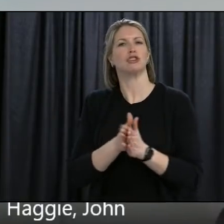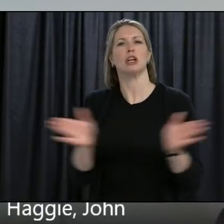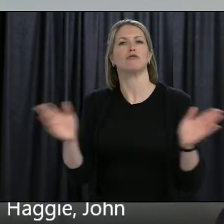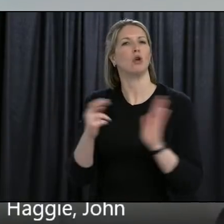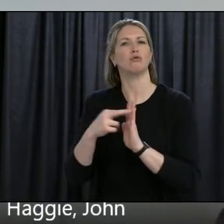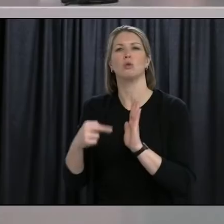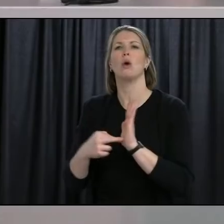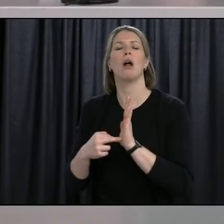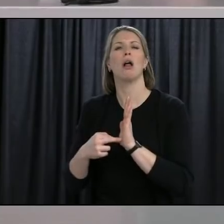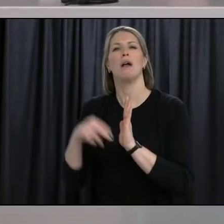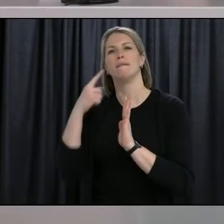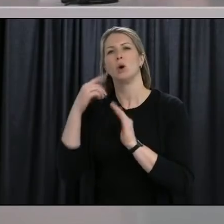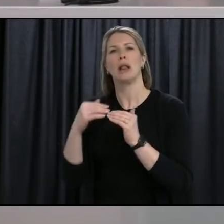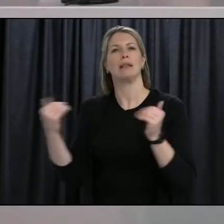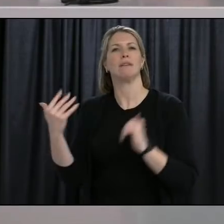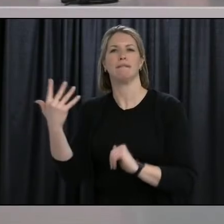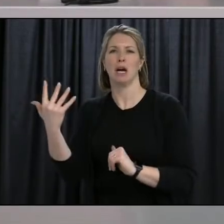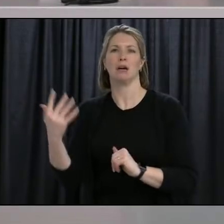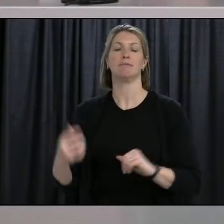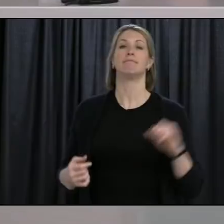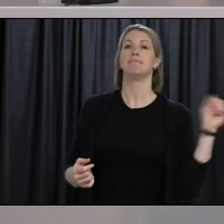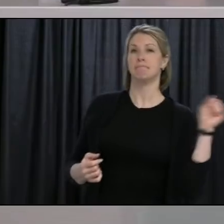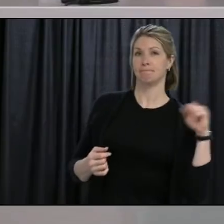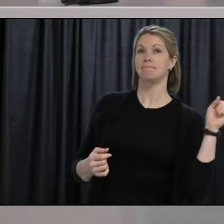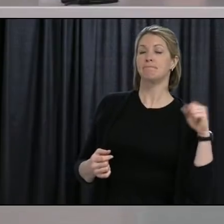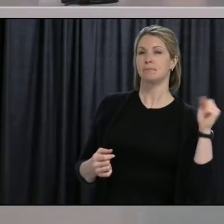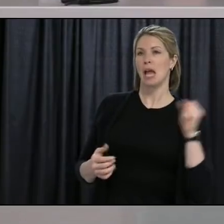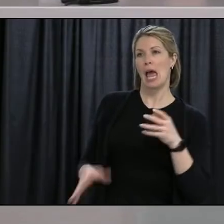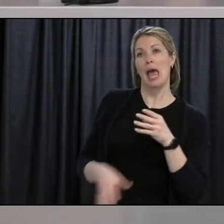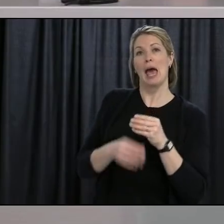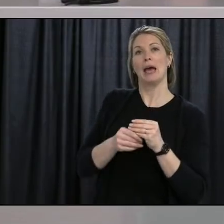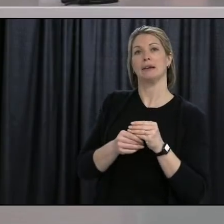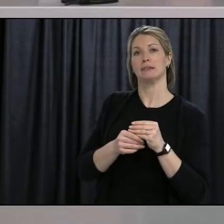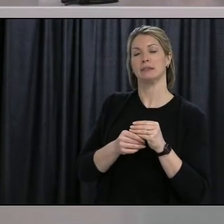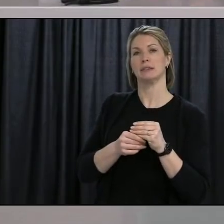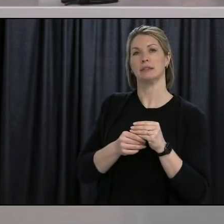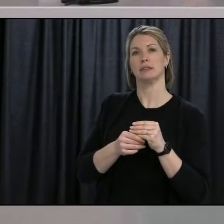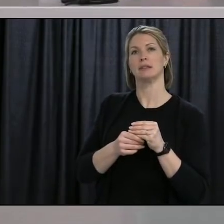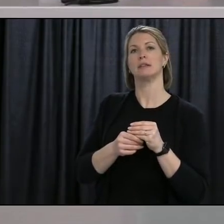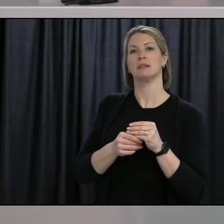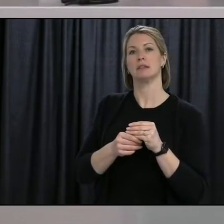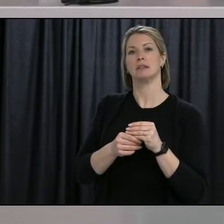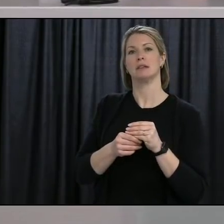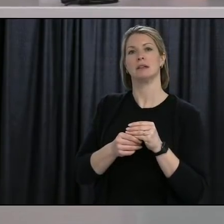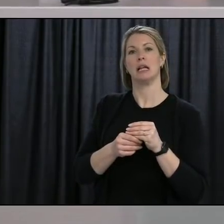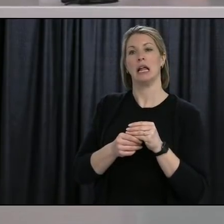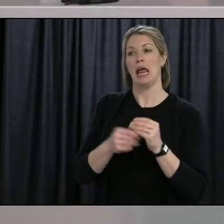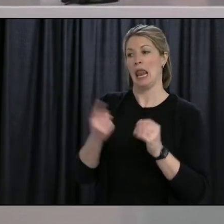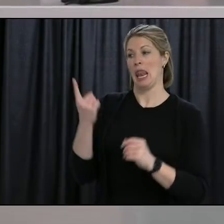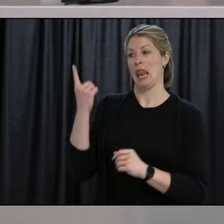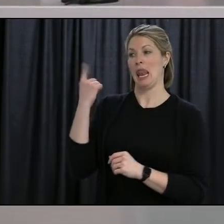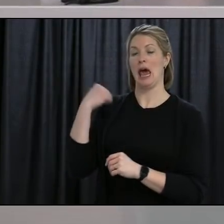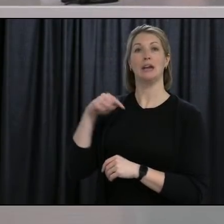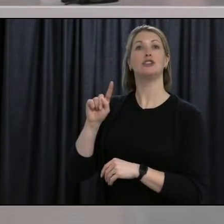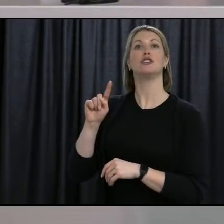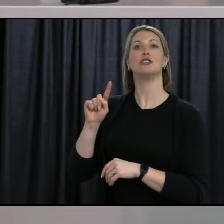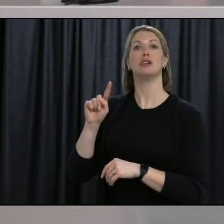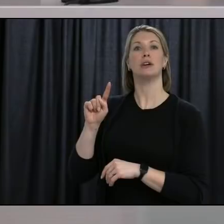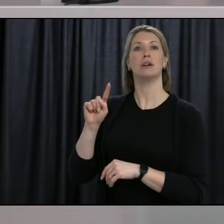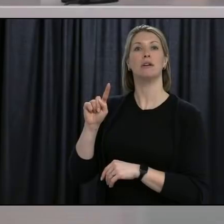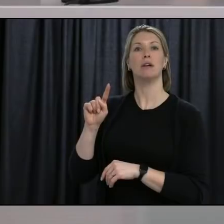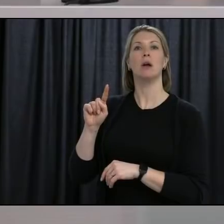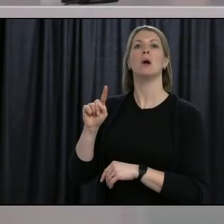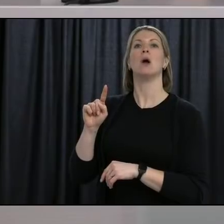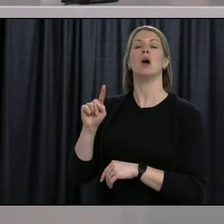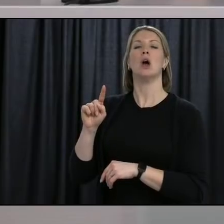thank you, Jason, I can just add here, having gone through that procedure in the last lockdown, I want to thank all the clinicians for